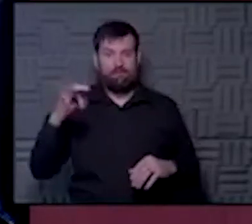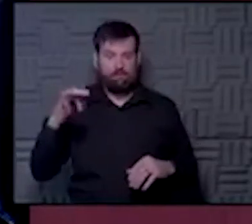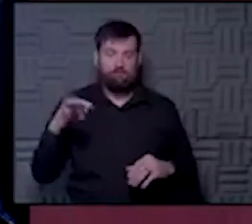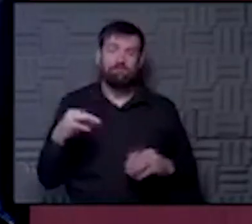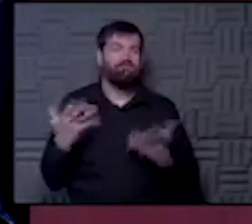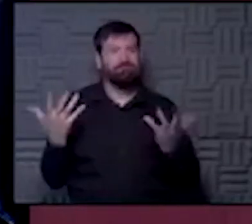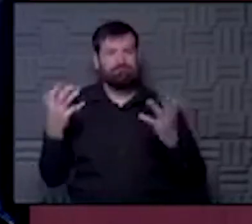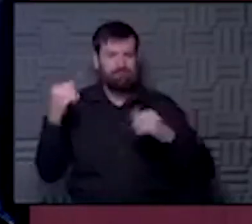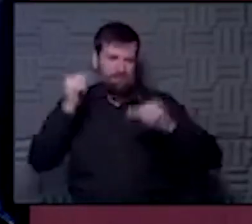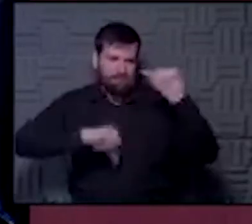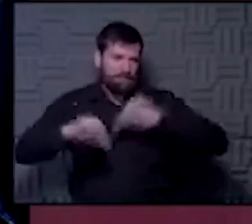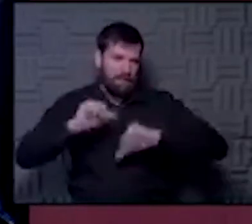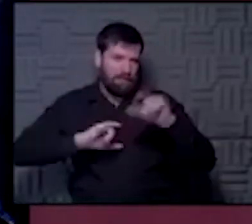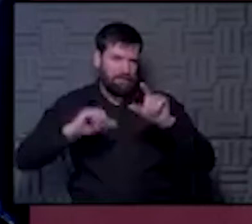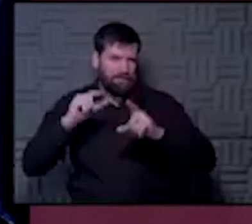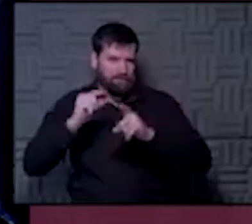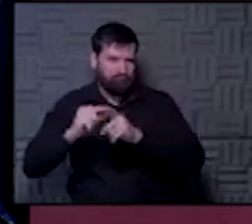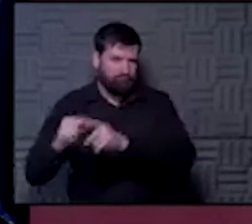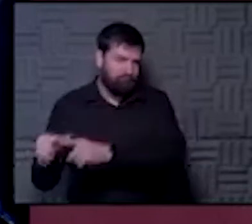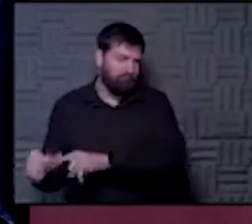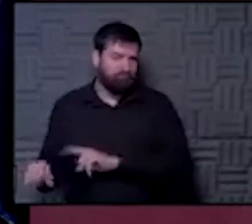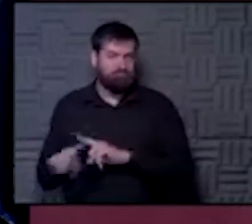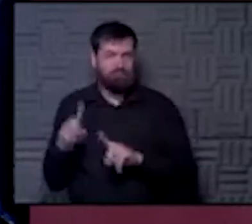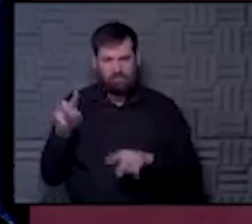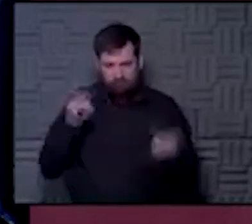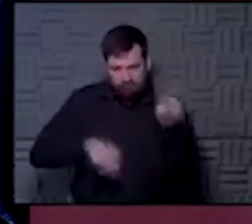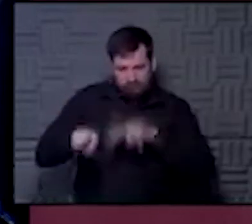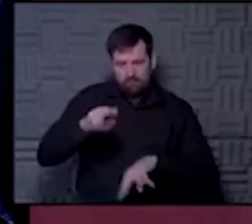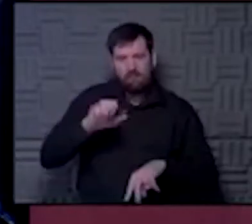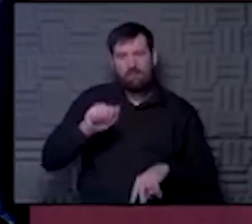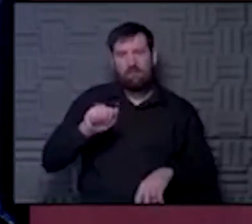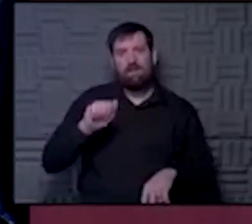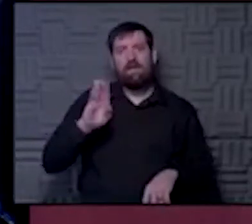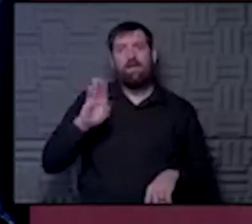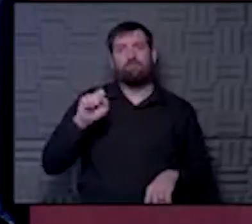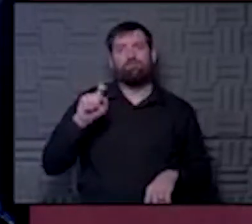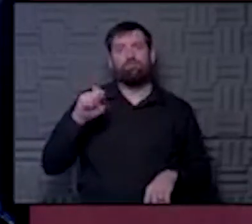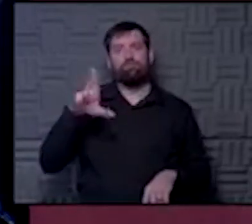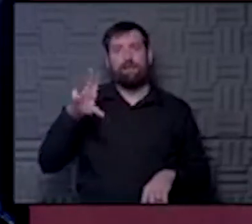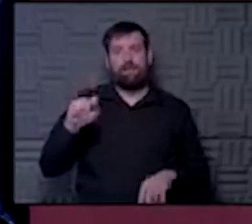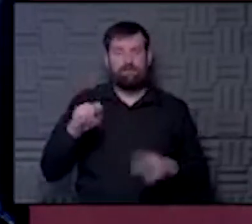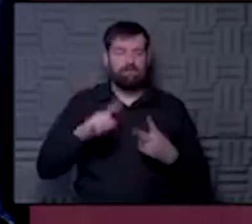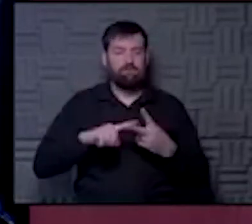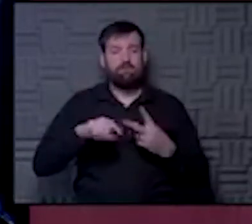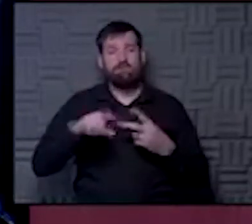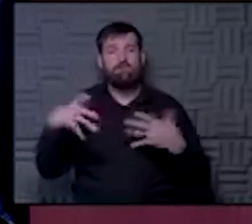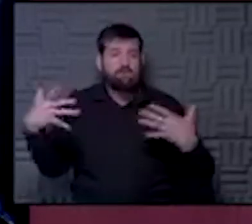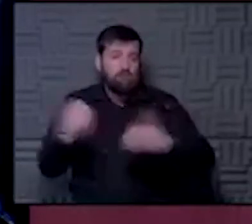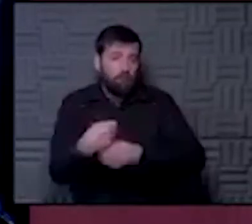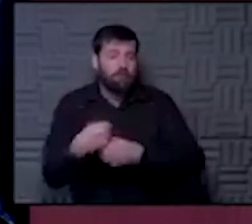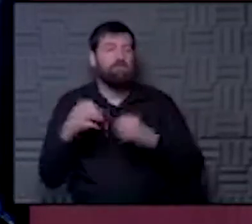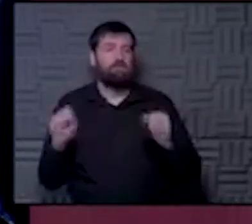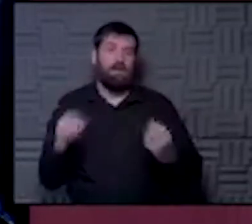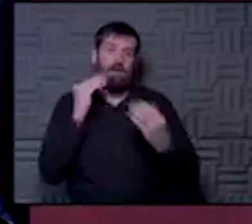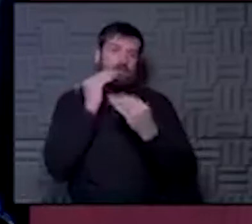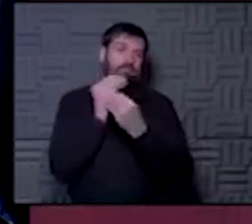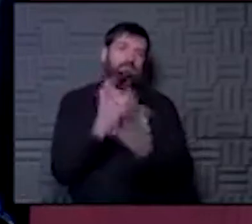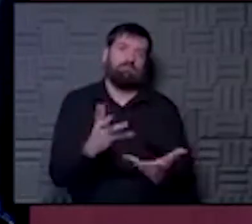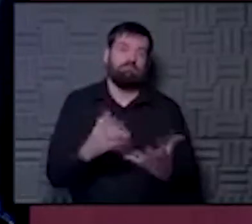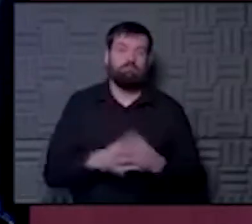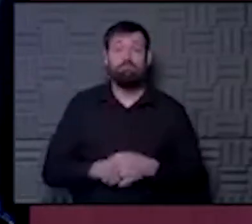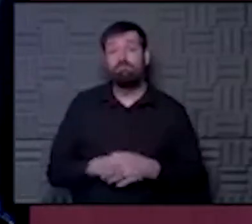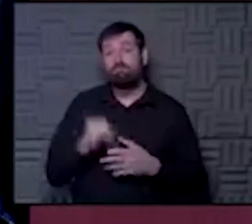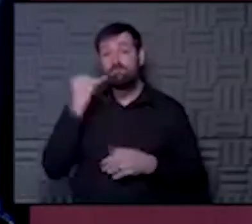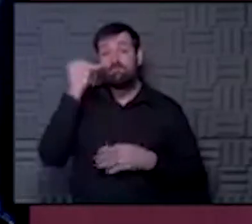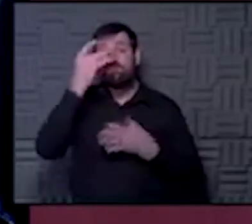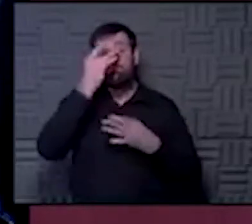written in science speak, if you look at the abstract or the conclusion, the summaries, you can get quite a bit of information out of that. So if you're interested,